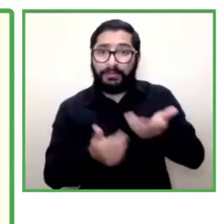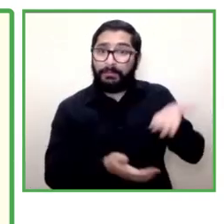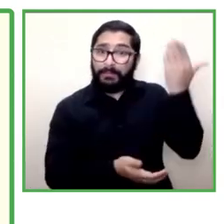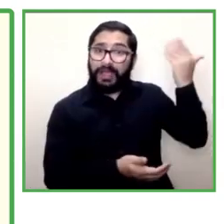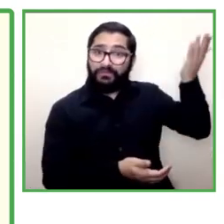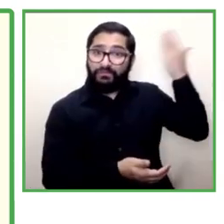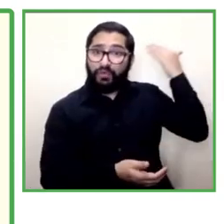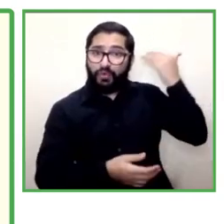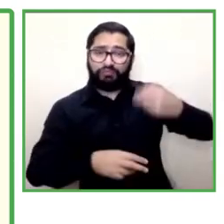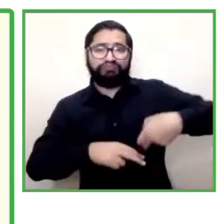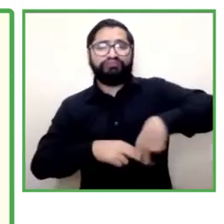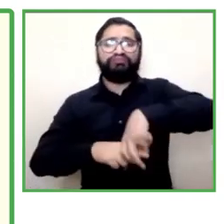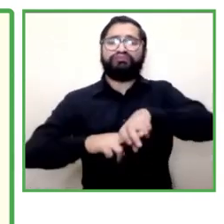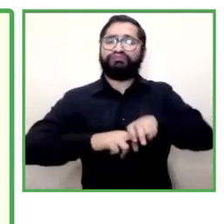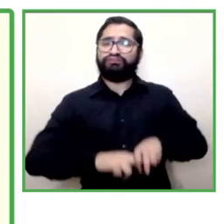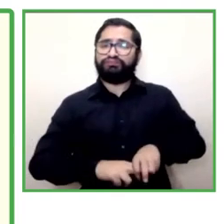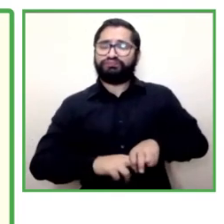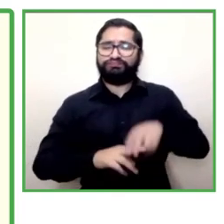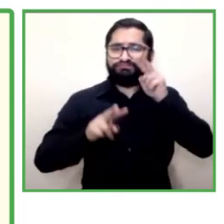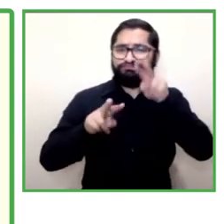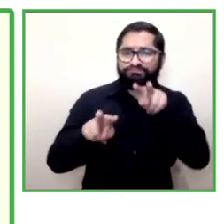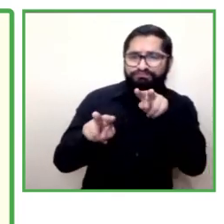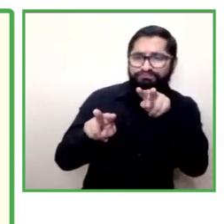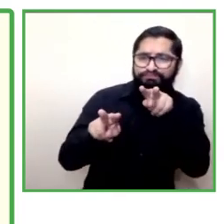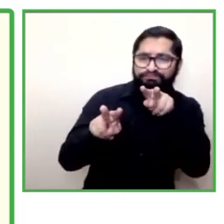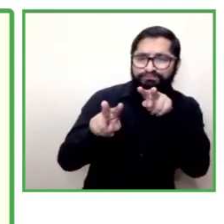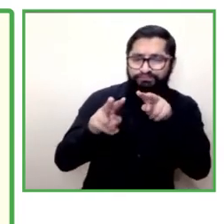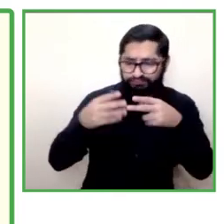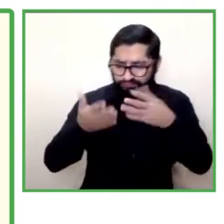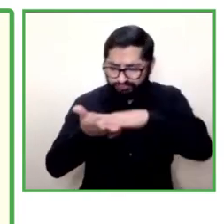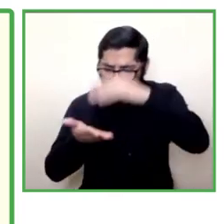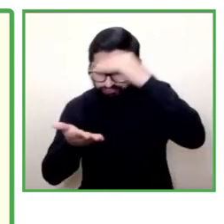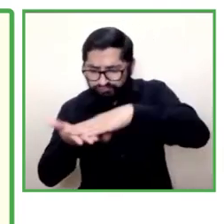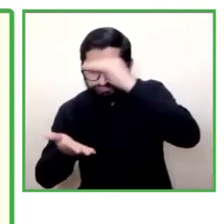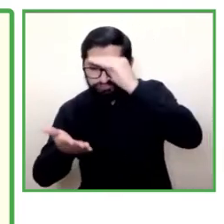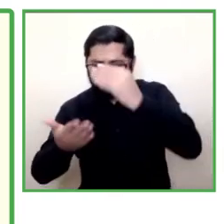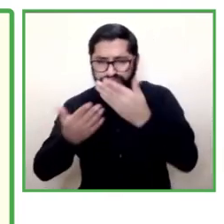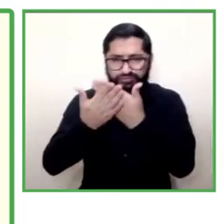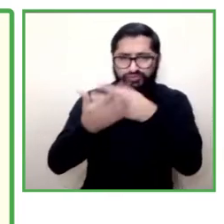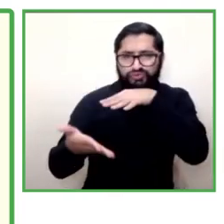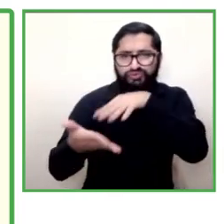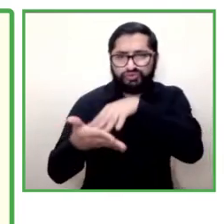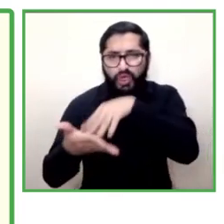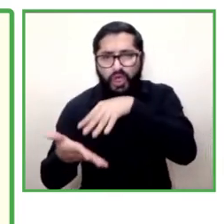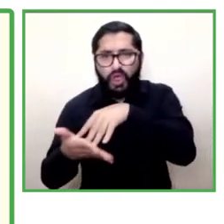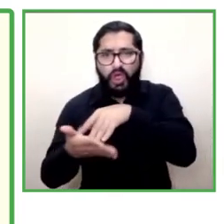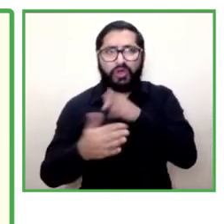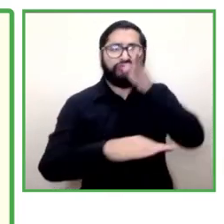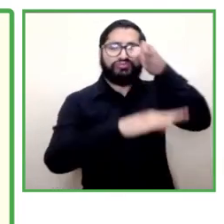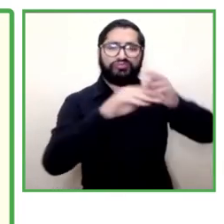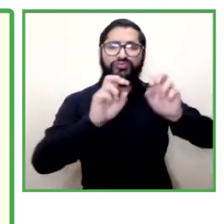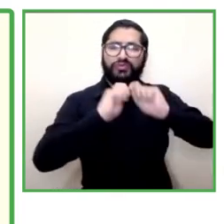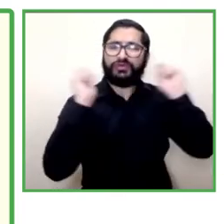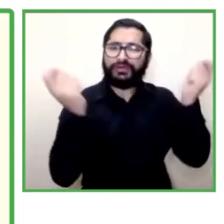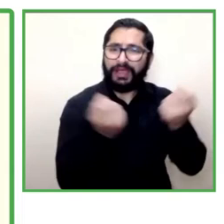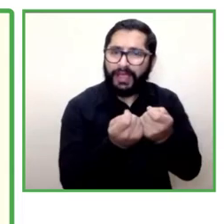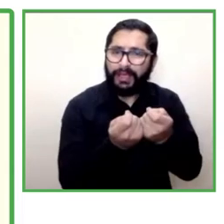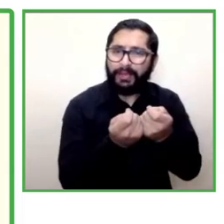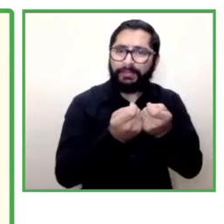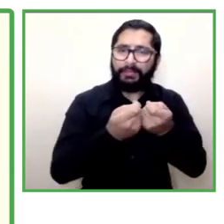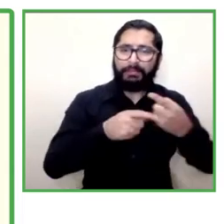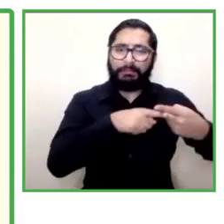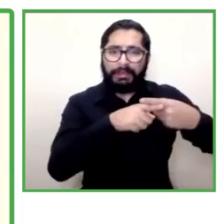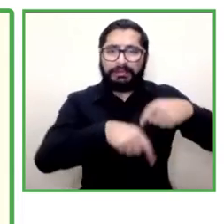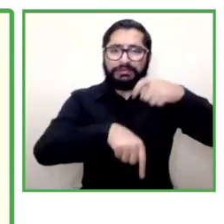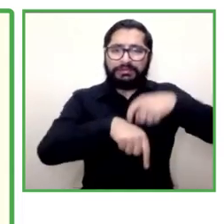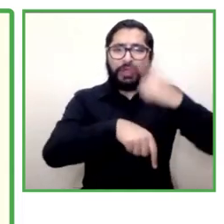and study this for half an hour. But that is not what the active parent or the active person today would like. They would like to